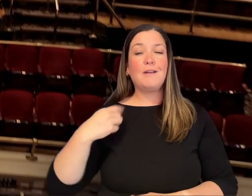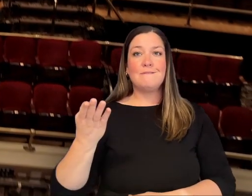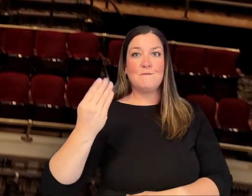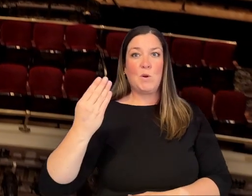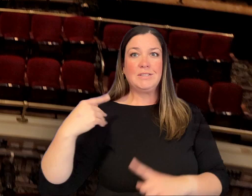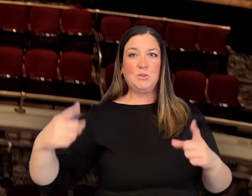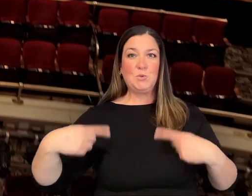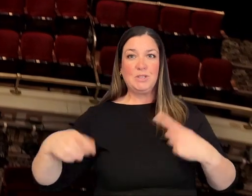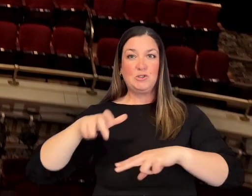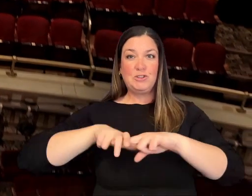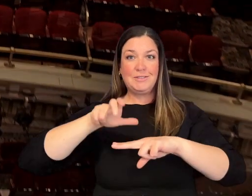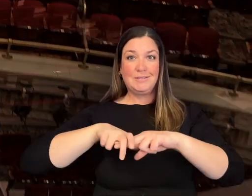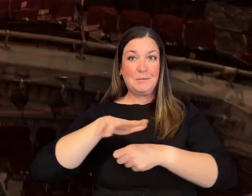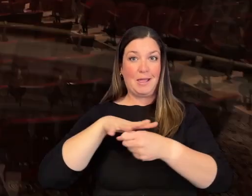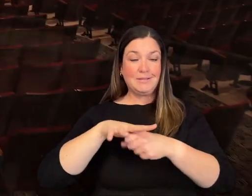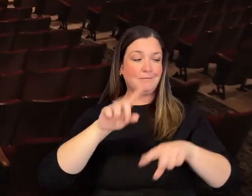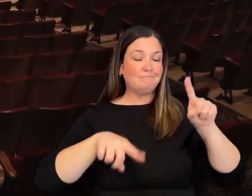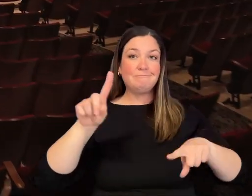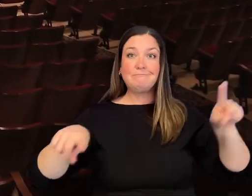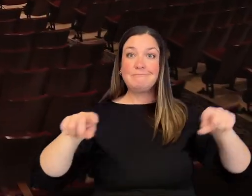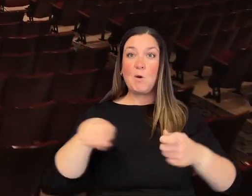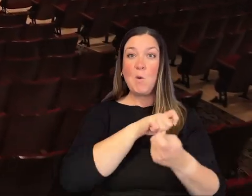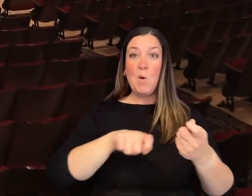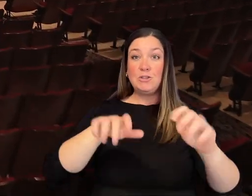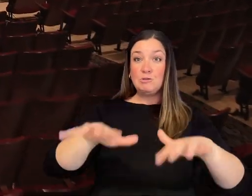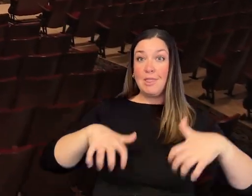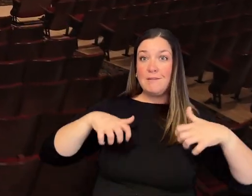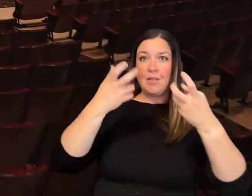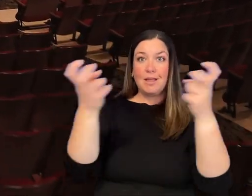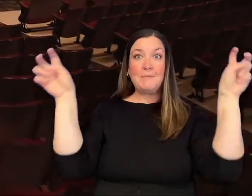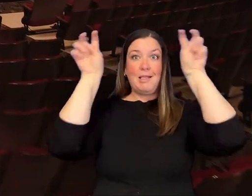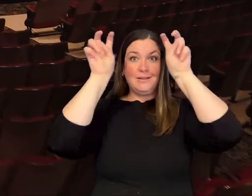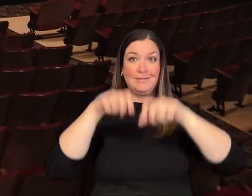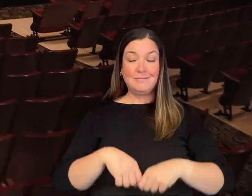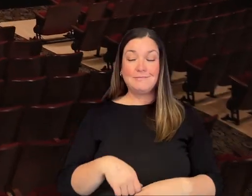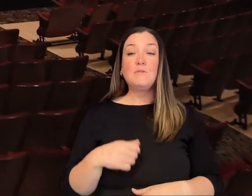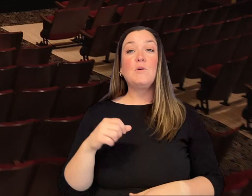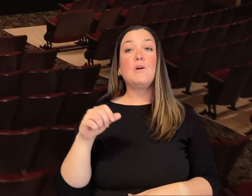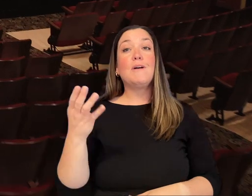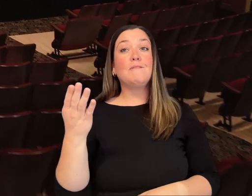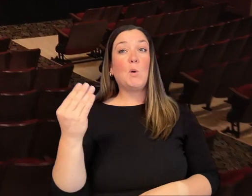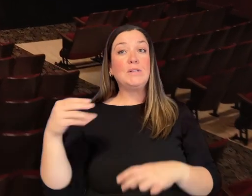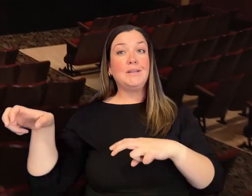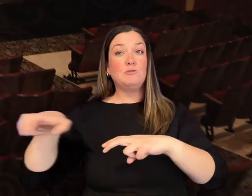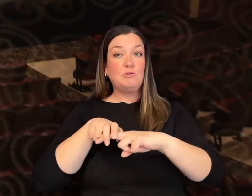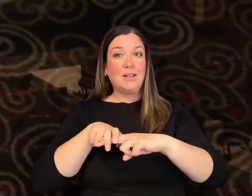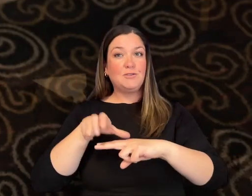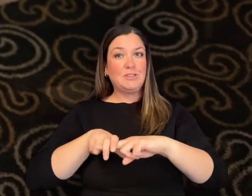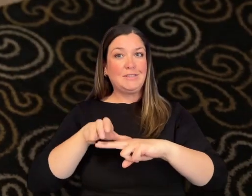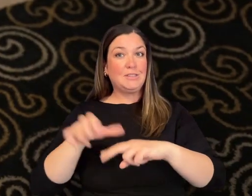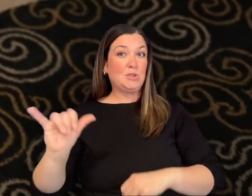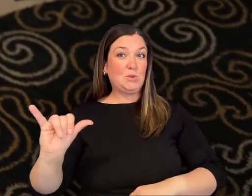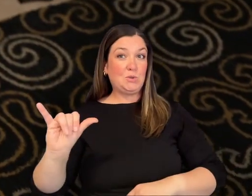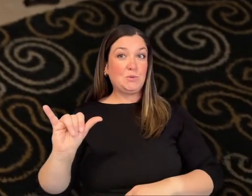has 14 wheelchair-accessible seating locations dispersed on the orchestra level and balcony. There are also 14 aisle